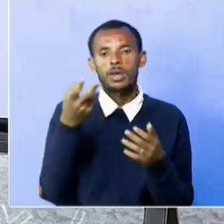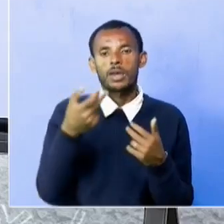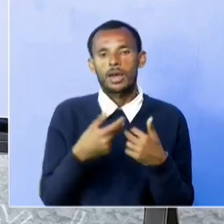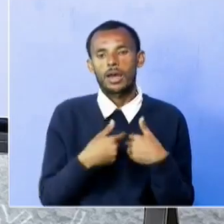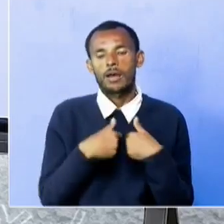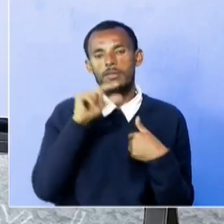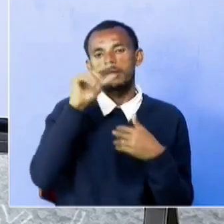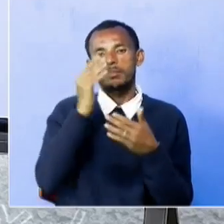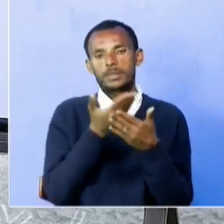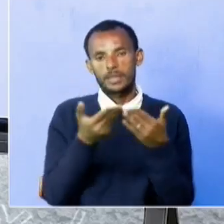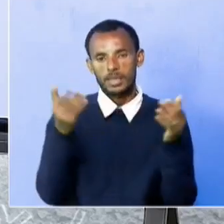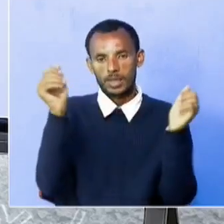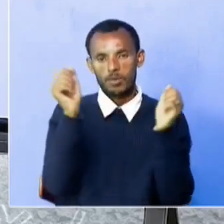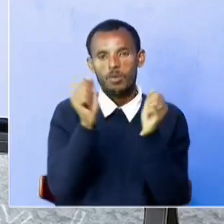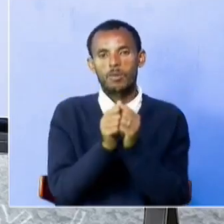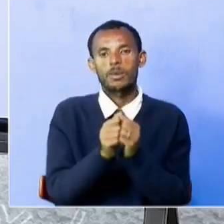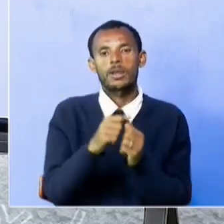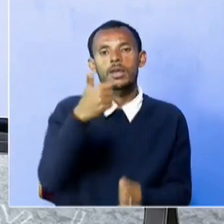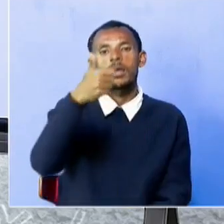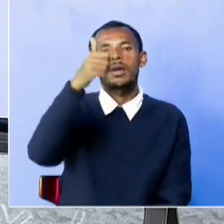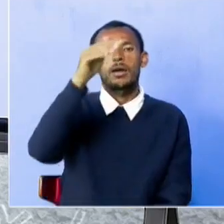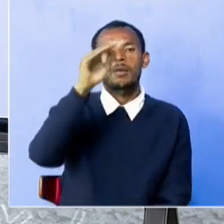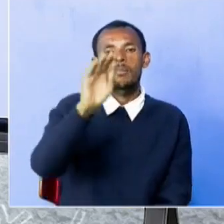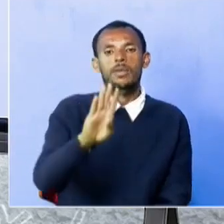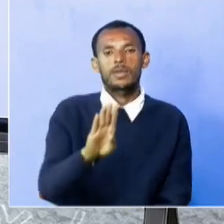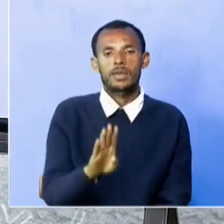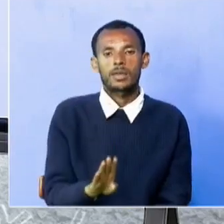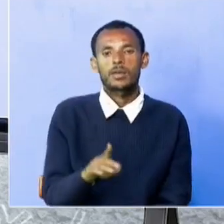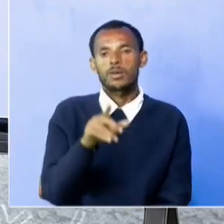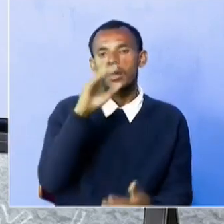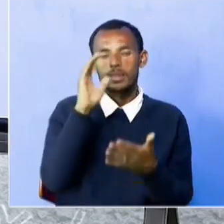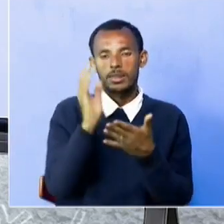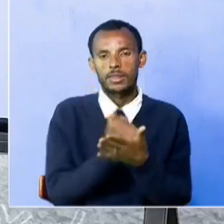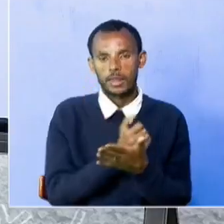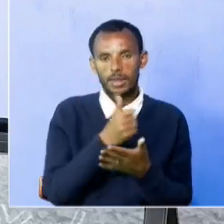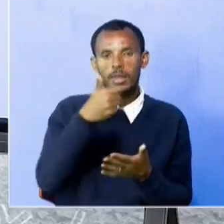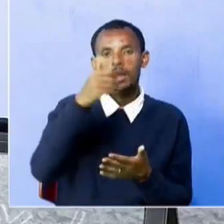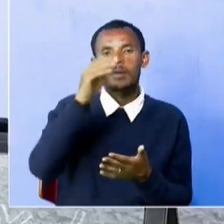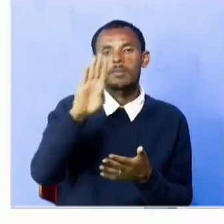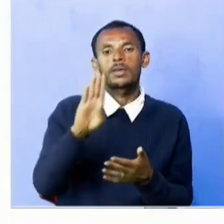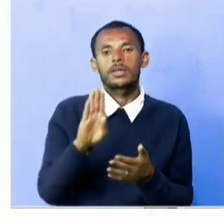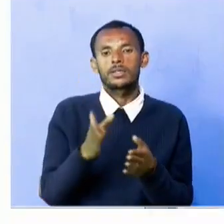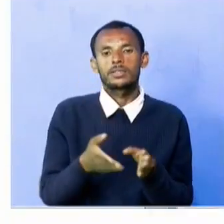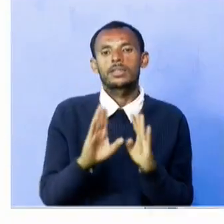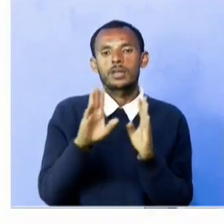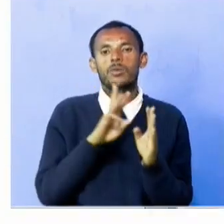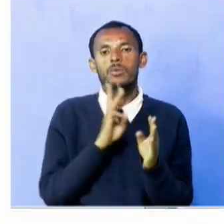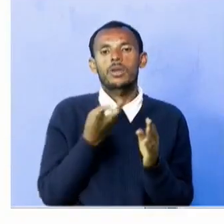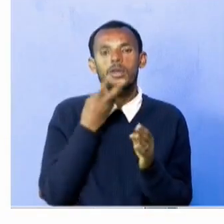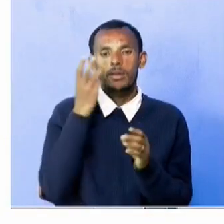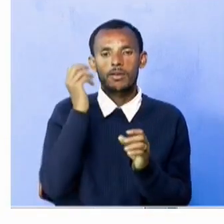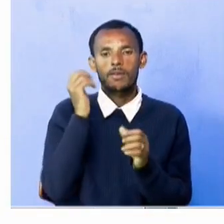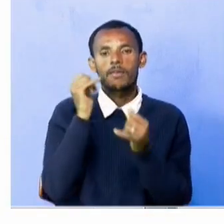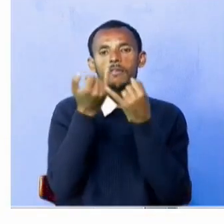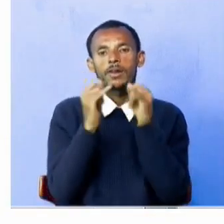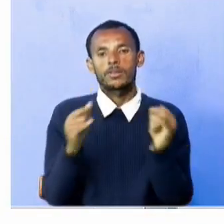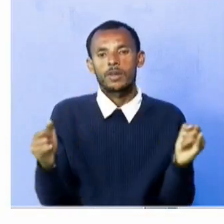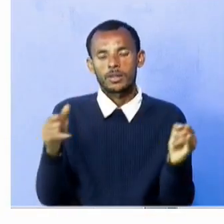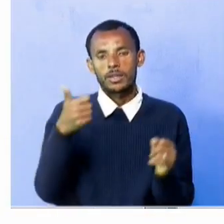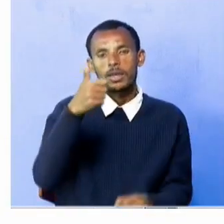which is AB. Okay, AB is common, so you can take it out. Then, when you factor out